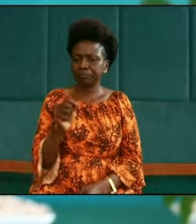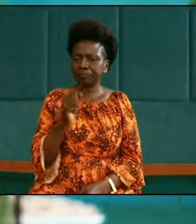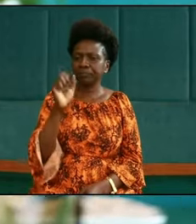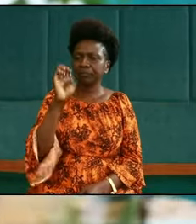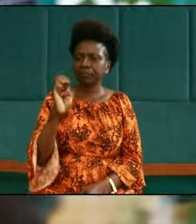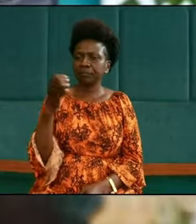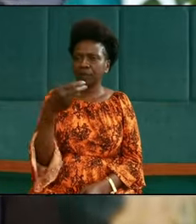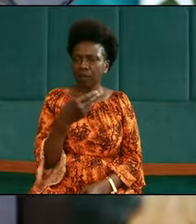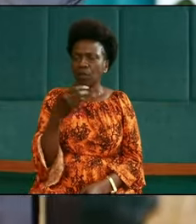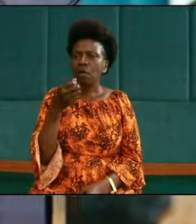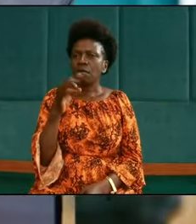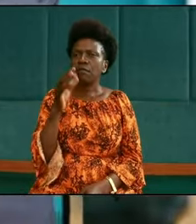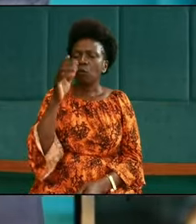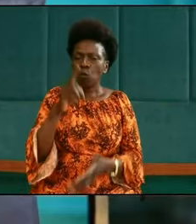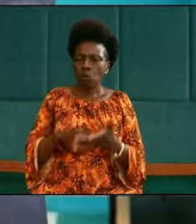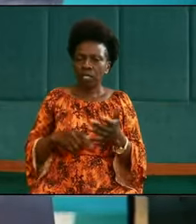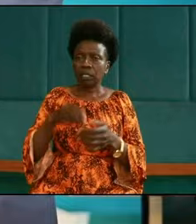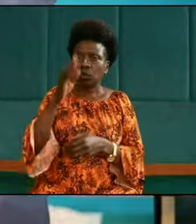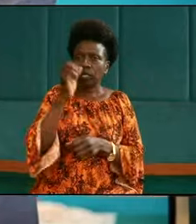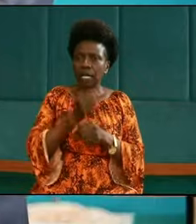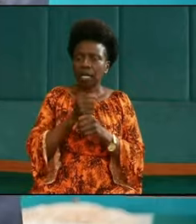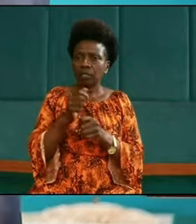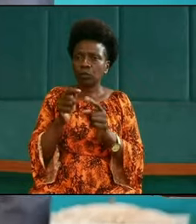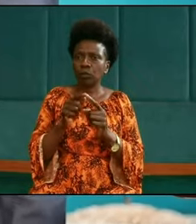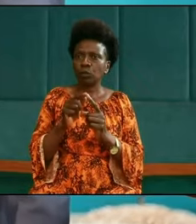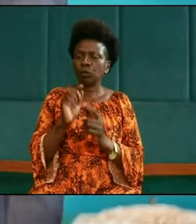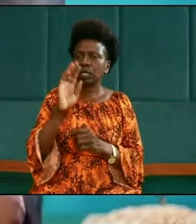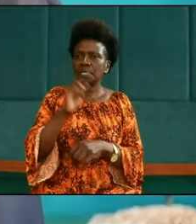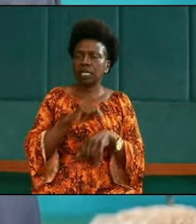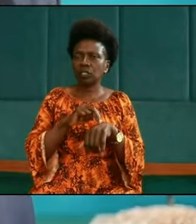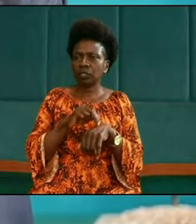of what God does to his nation.